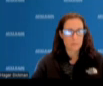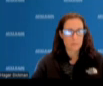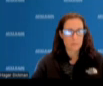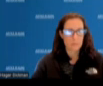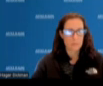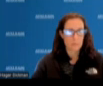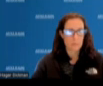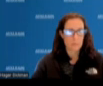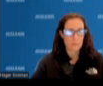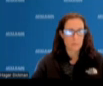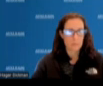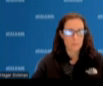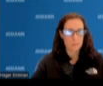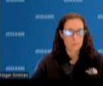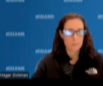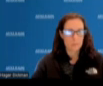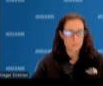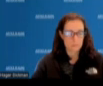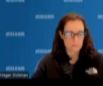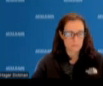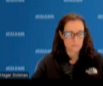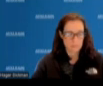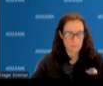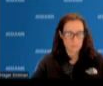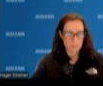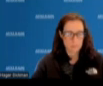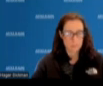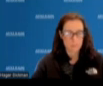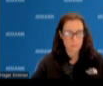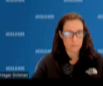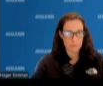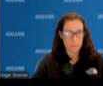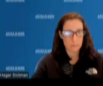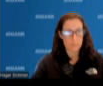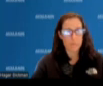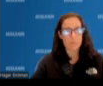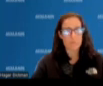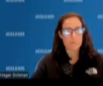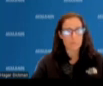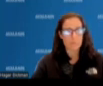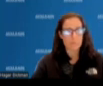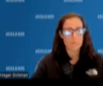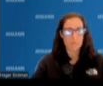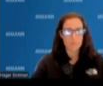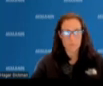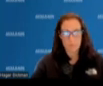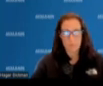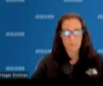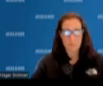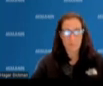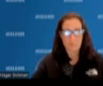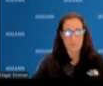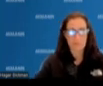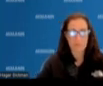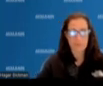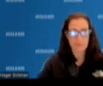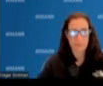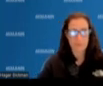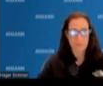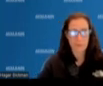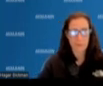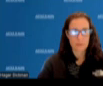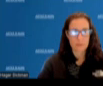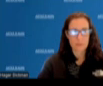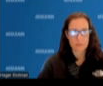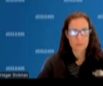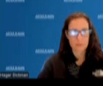So after the budget resolution is passed, the next step is that the committees write and mark up their bills.